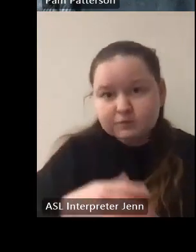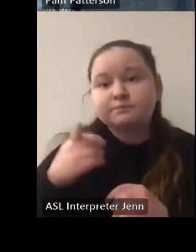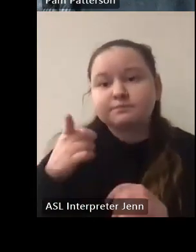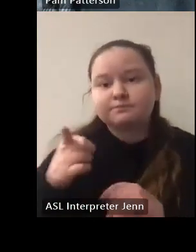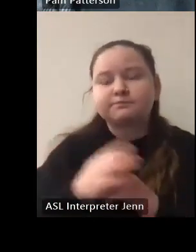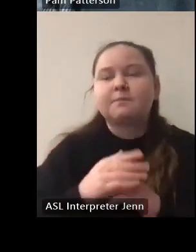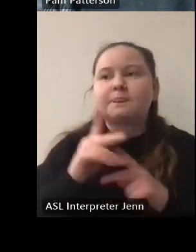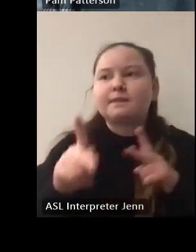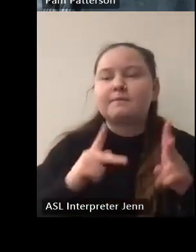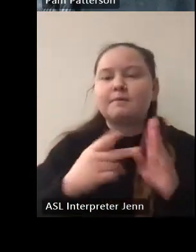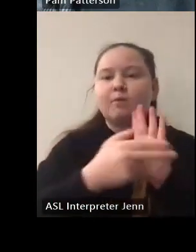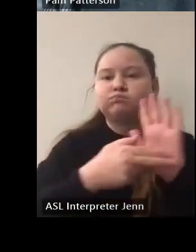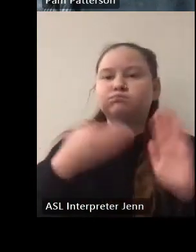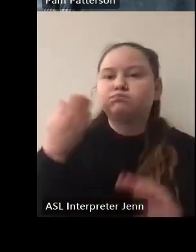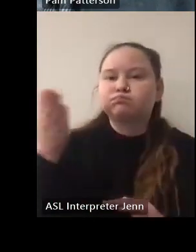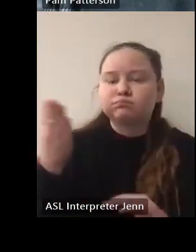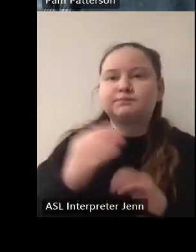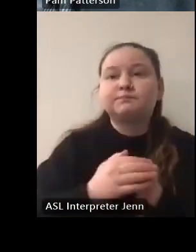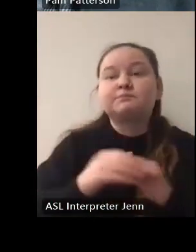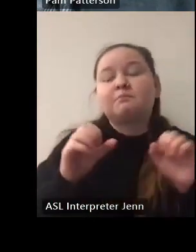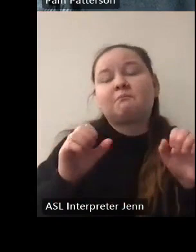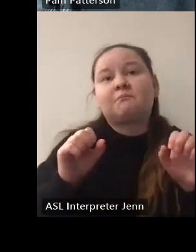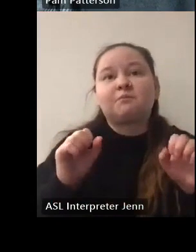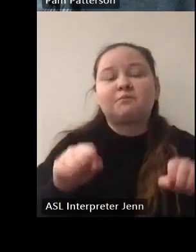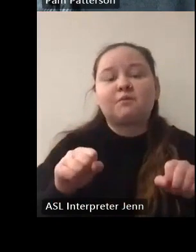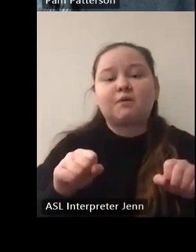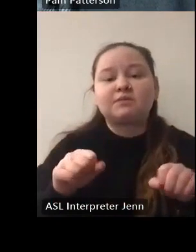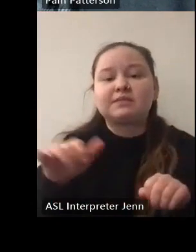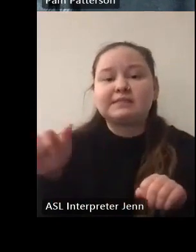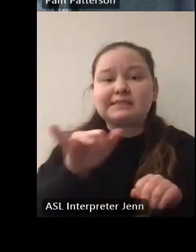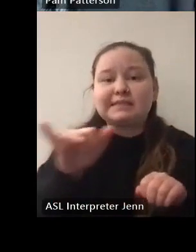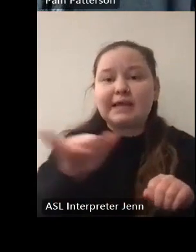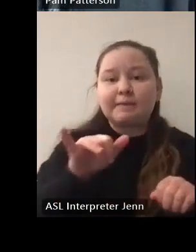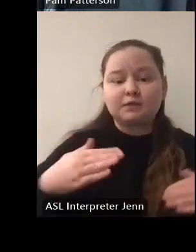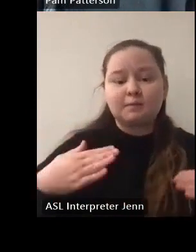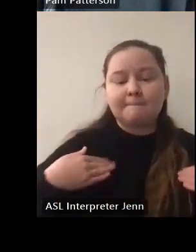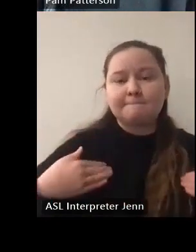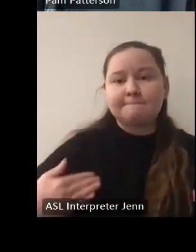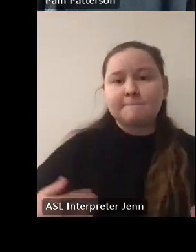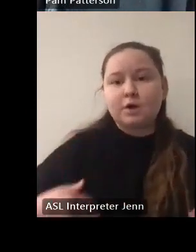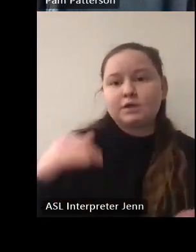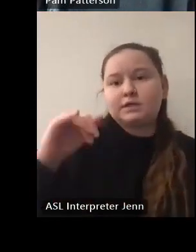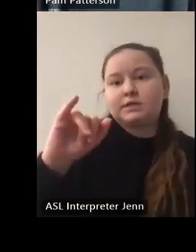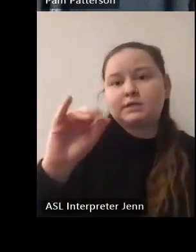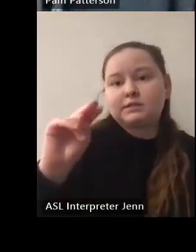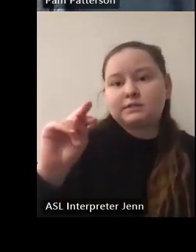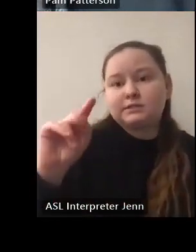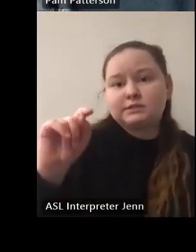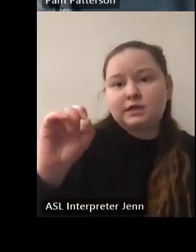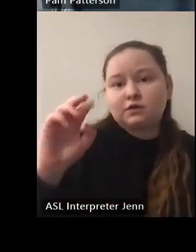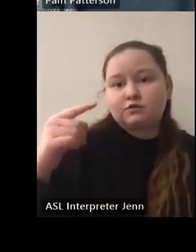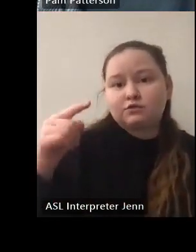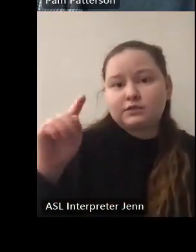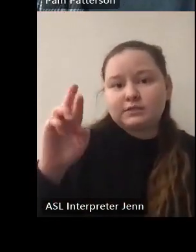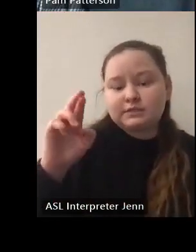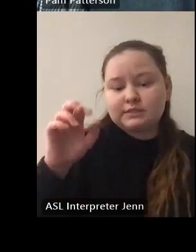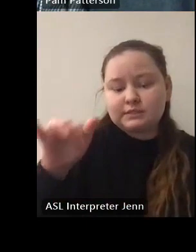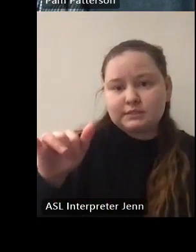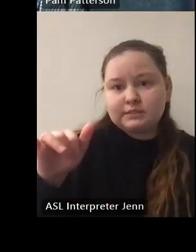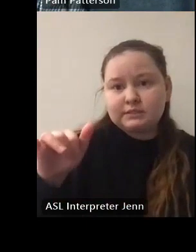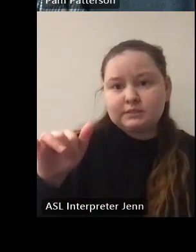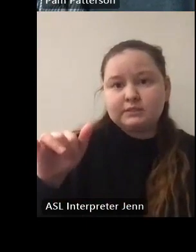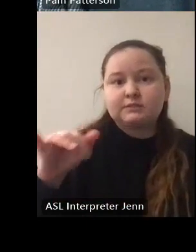transabled, a term sometimes used interchangeably with body integrity identity disorder, are identified as